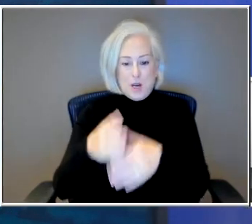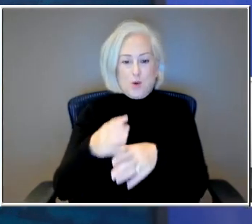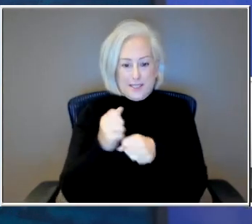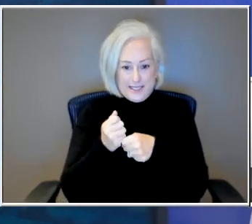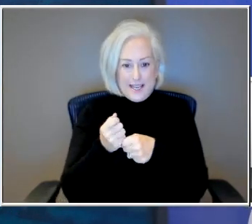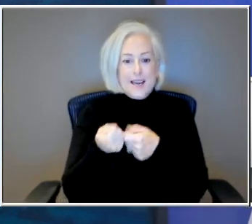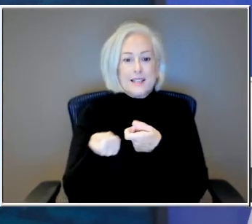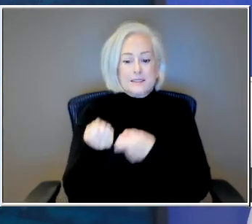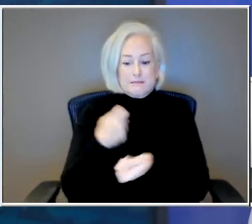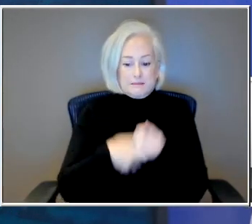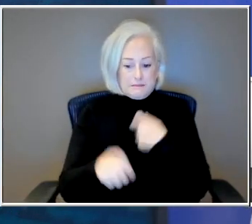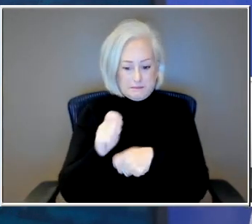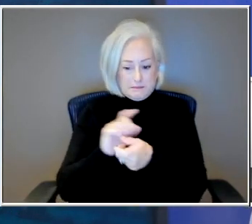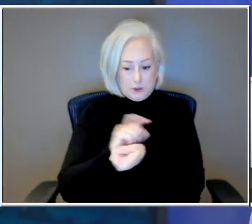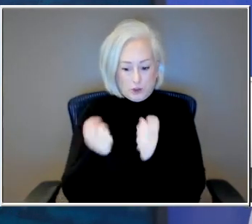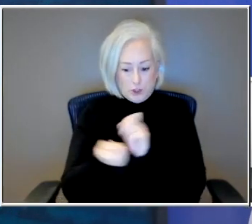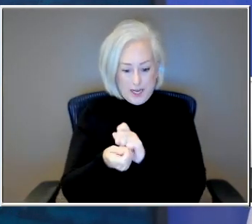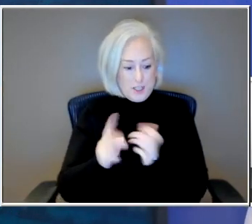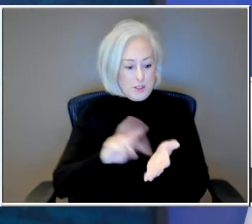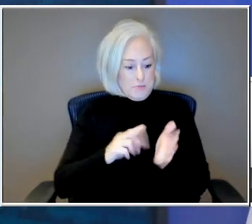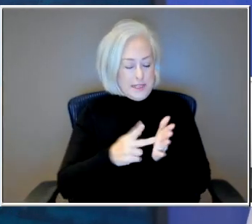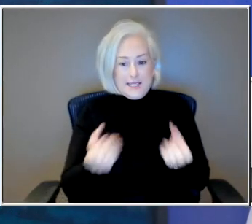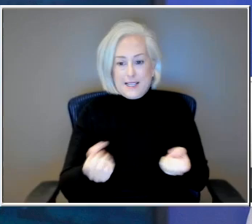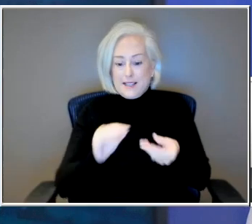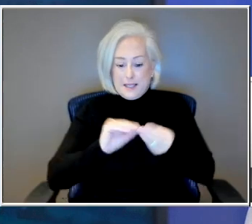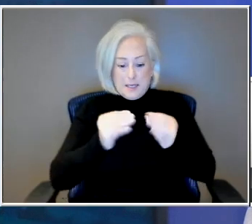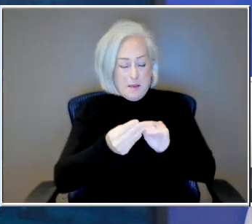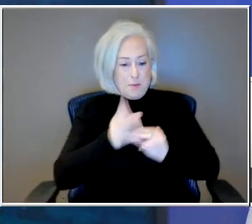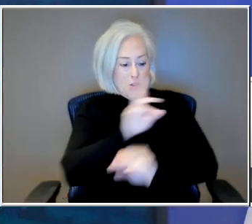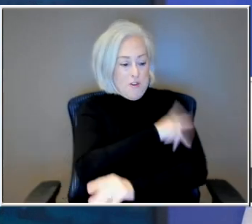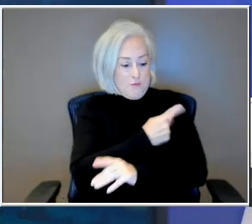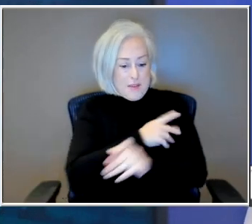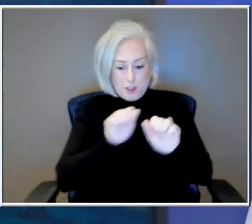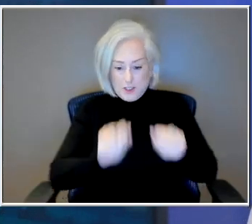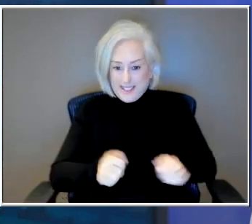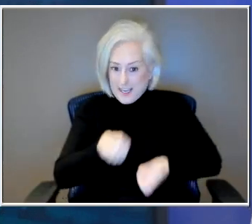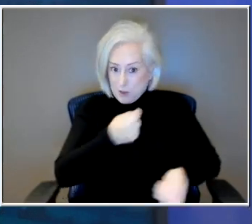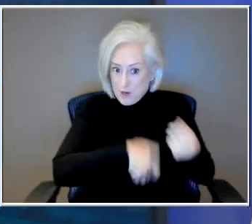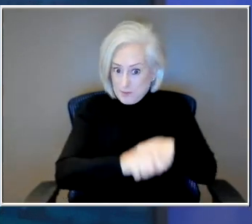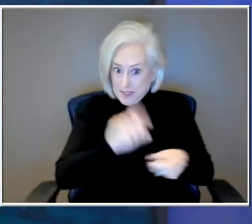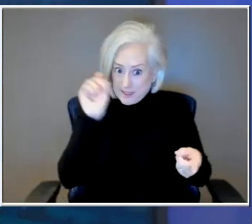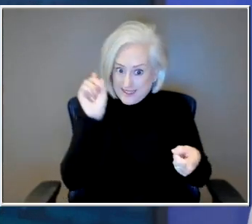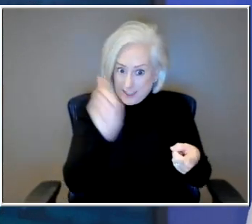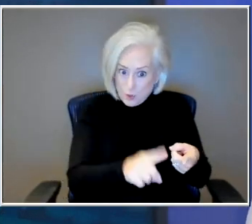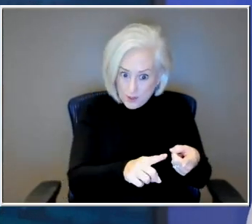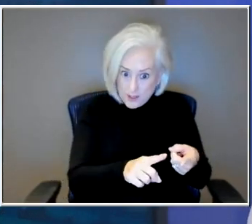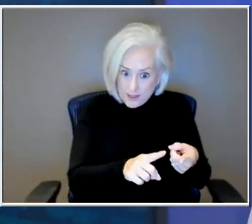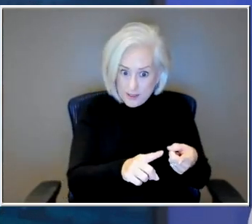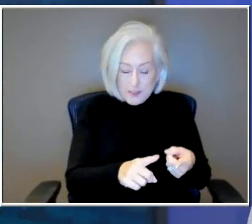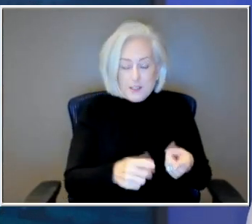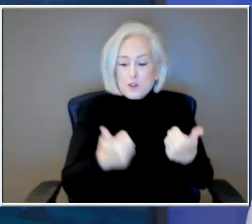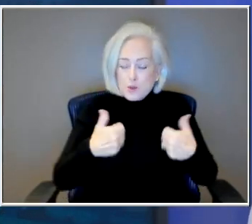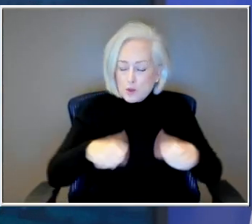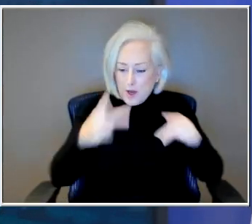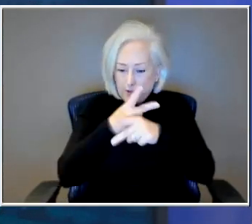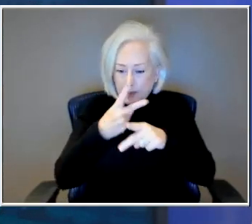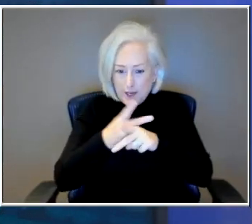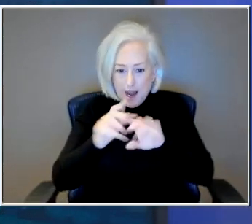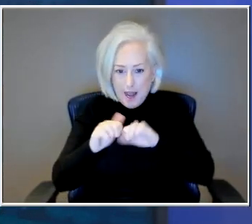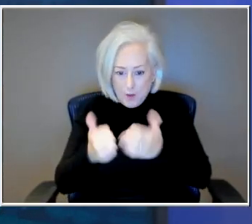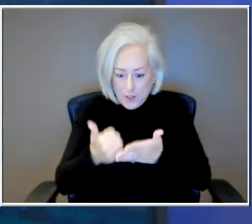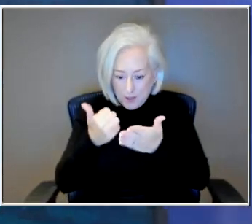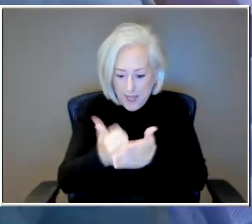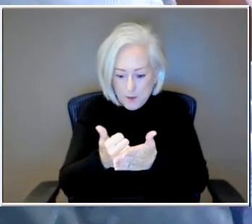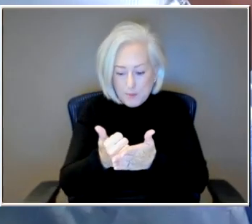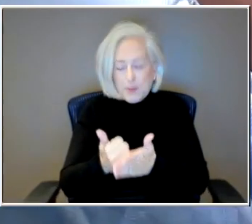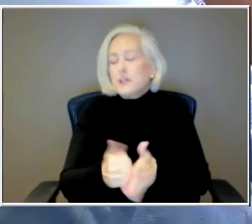decreased. And so we have done multiple things to try to help our numbers. One, start this living donor program, which takes